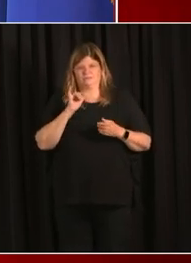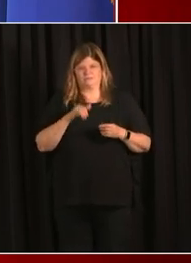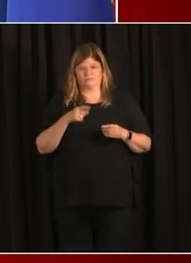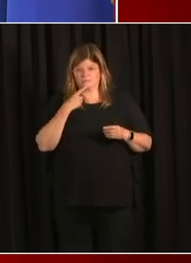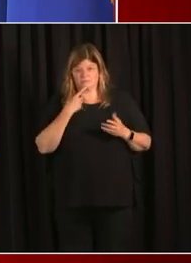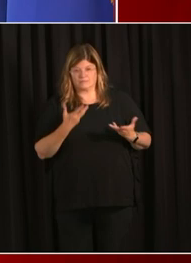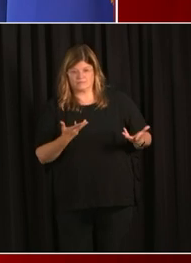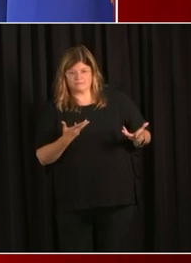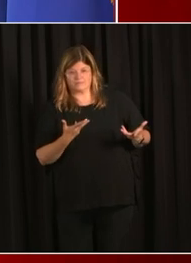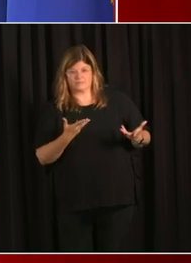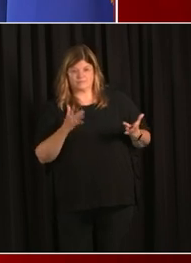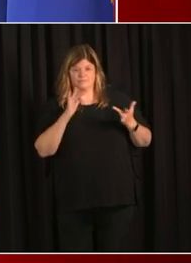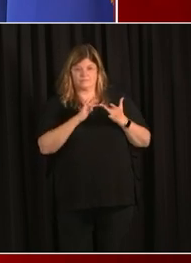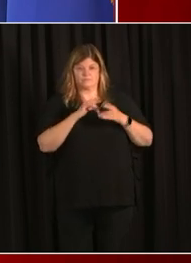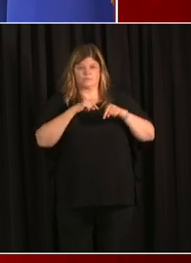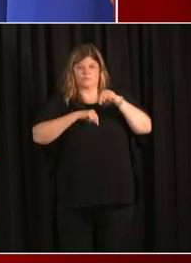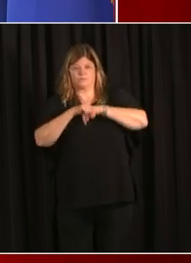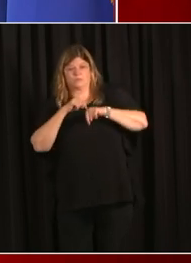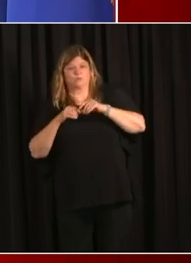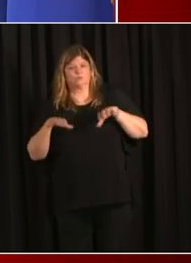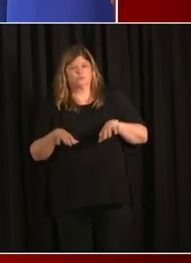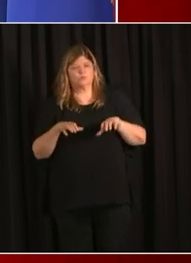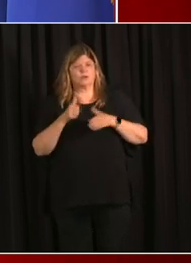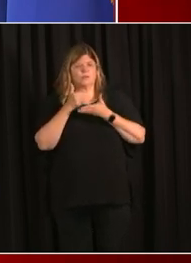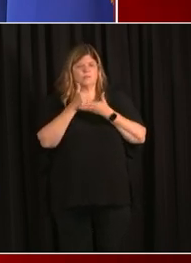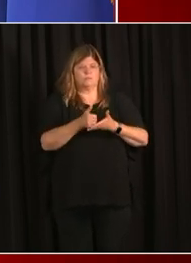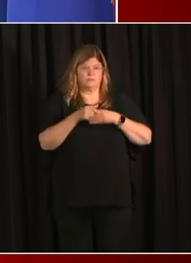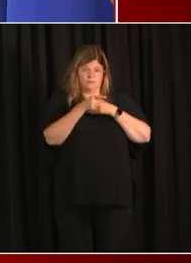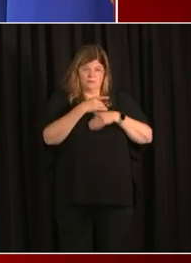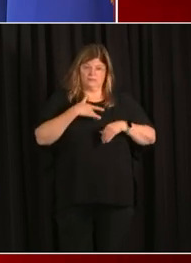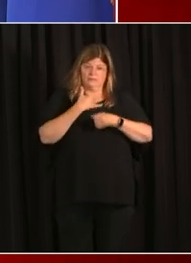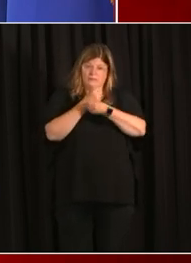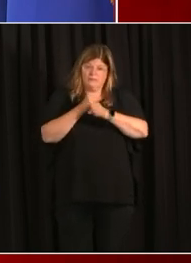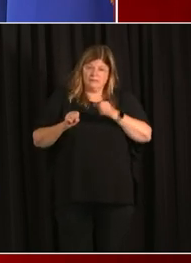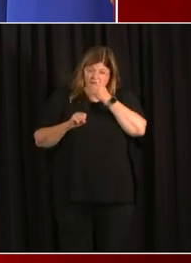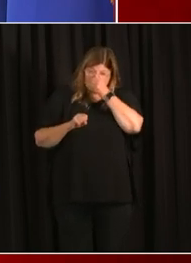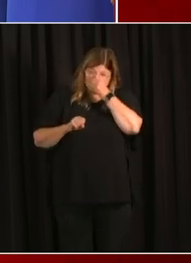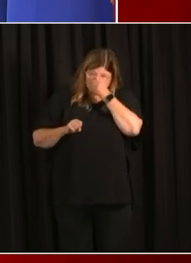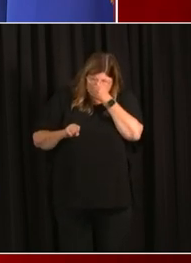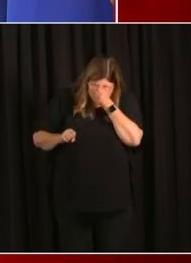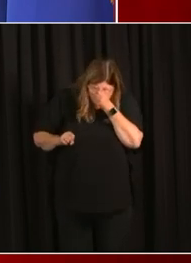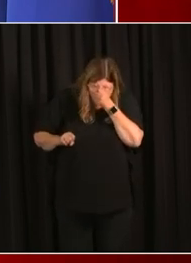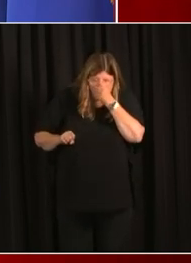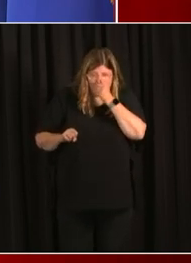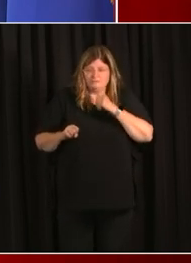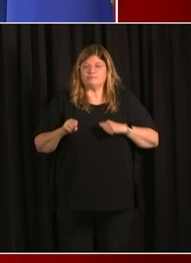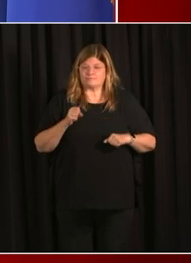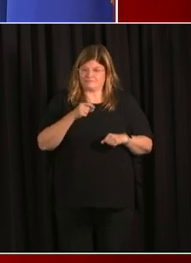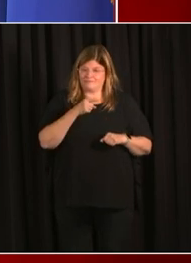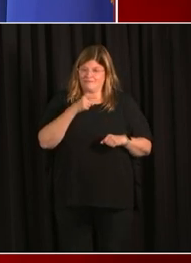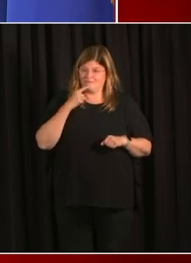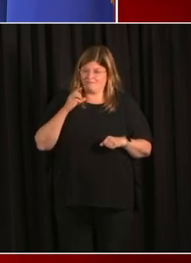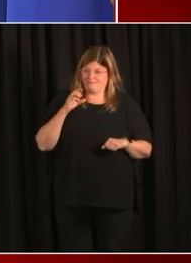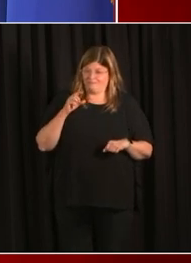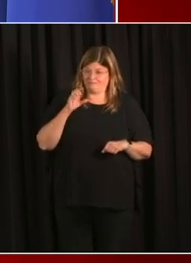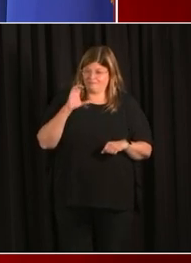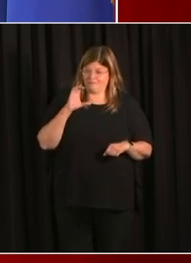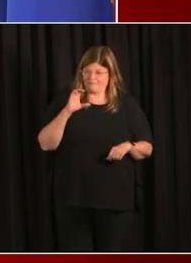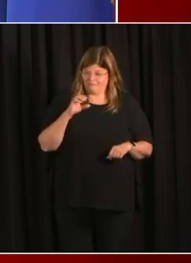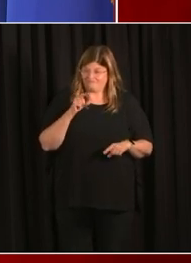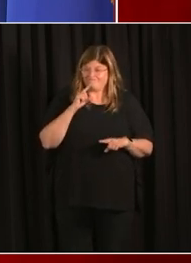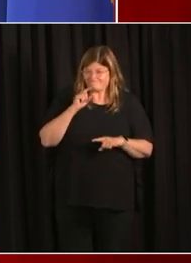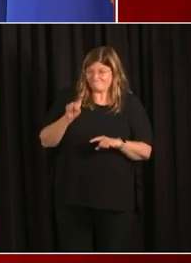to assuage those concerns that people are going to be outed as having coronavirus? Sure. So we've been deploying some